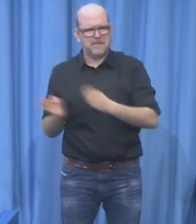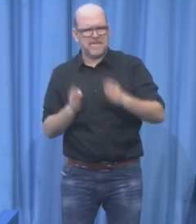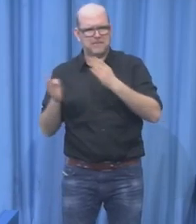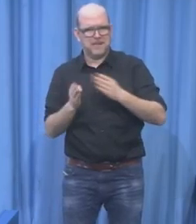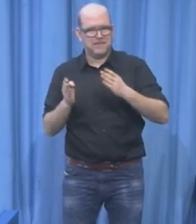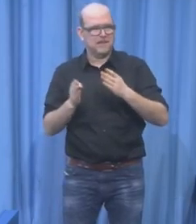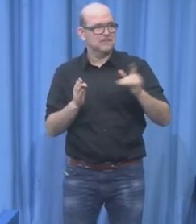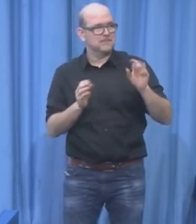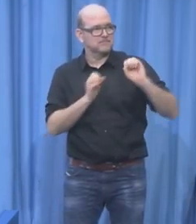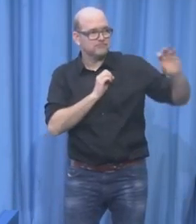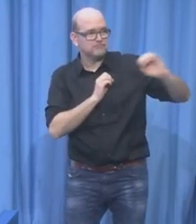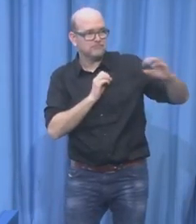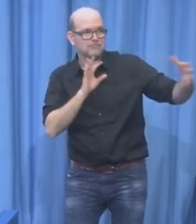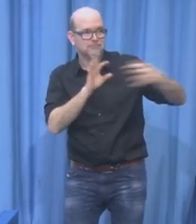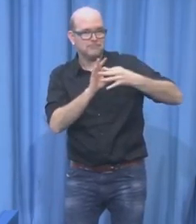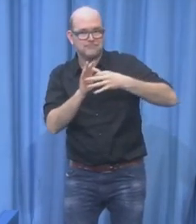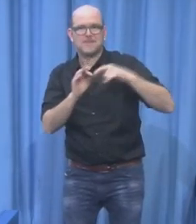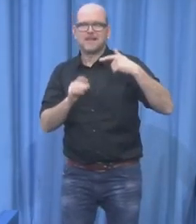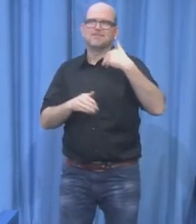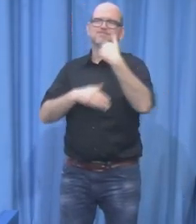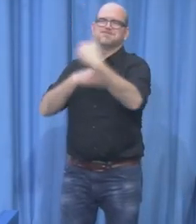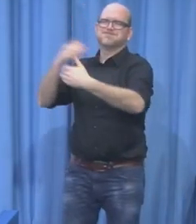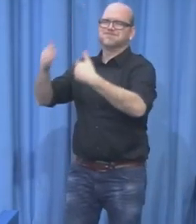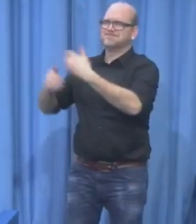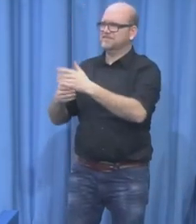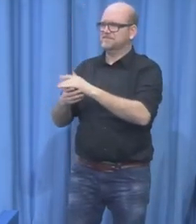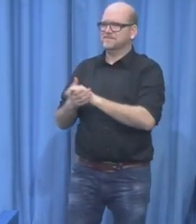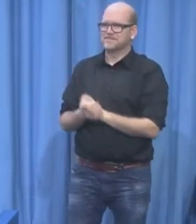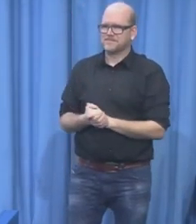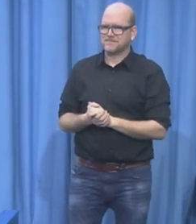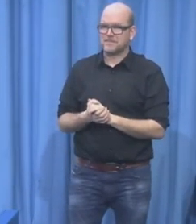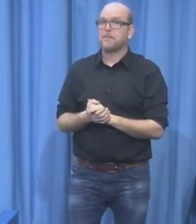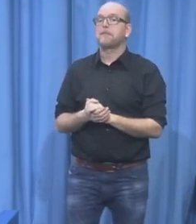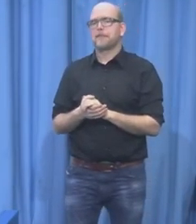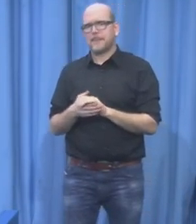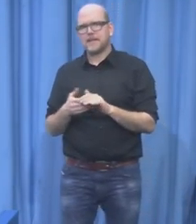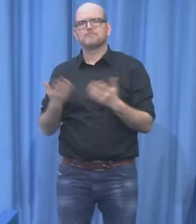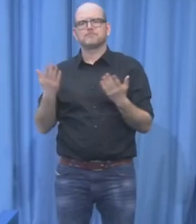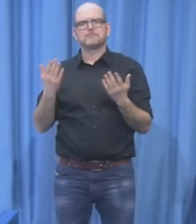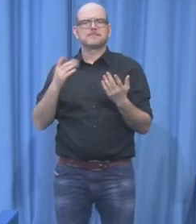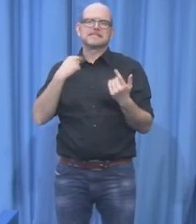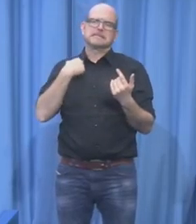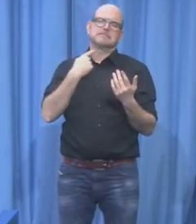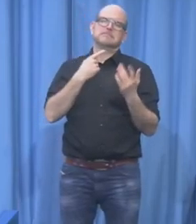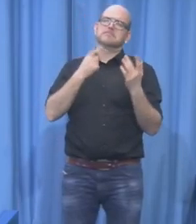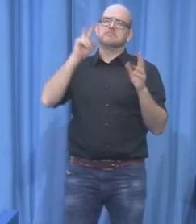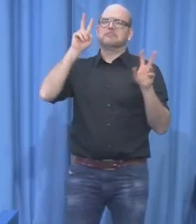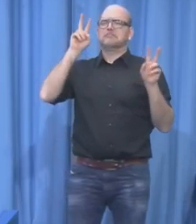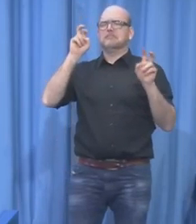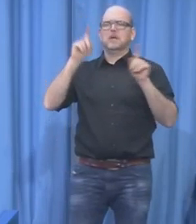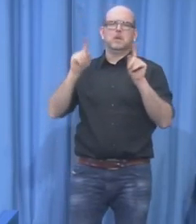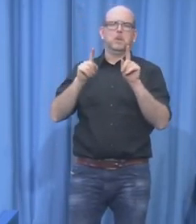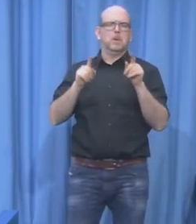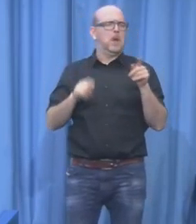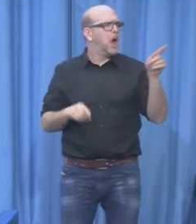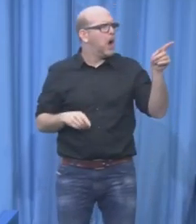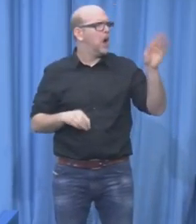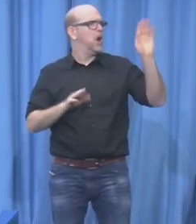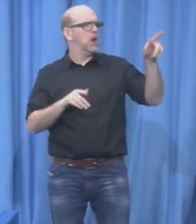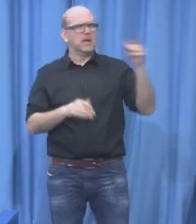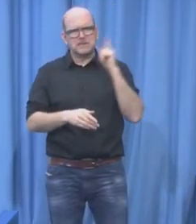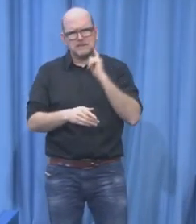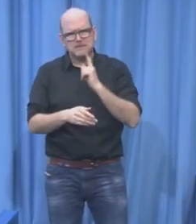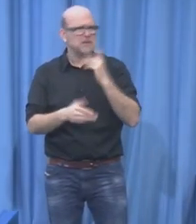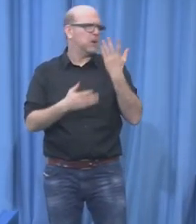about March, we start hiring summer job coaches. And once our summer job coaches are hired, then we move